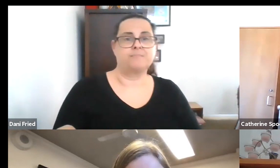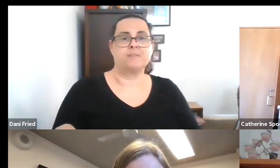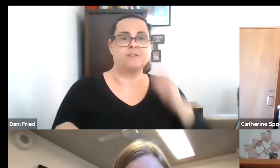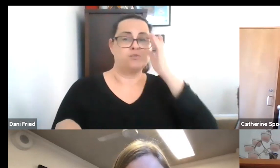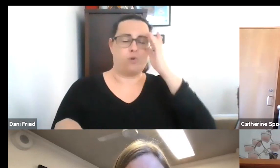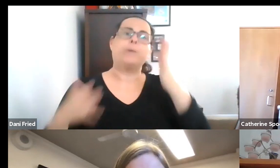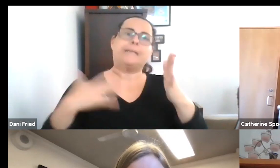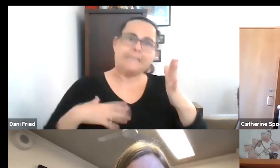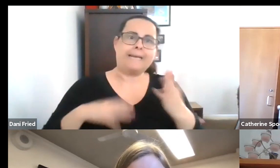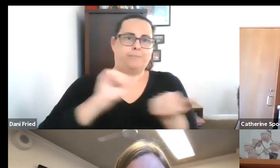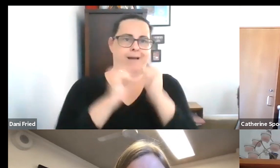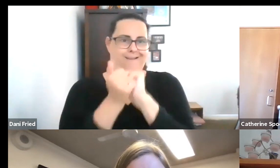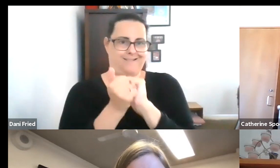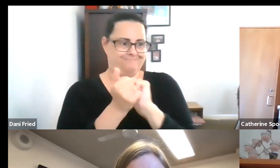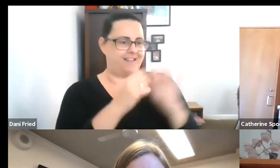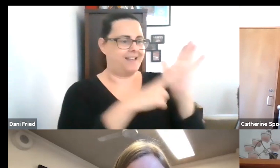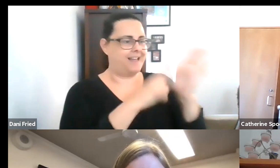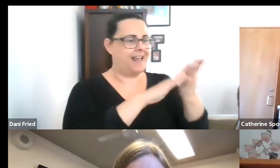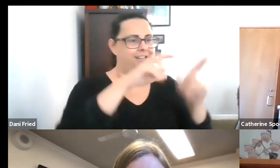the partnerships with the LHDs.